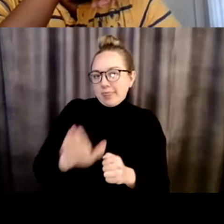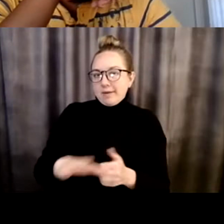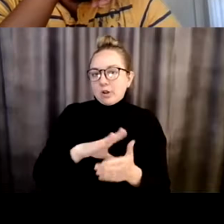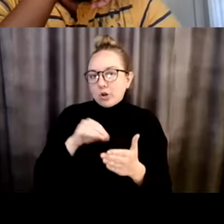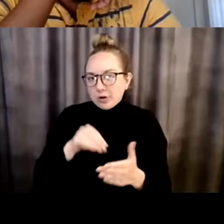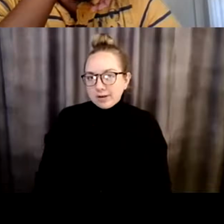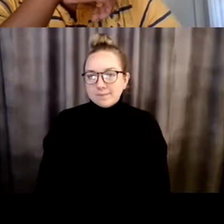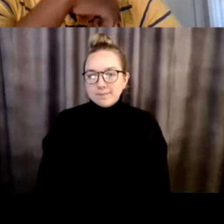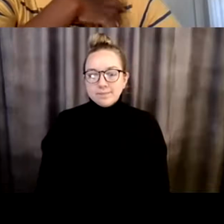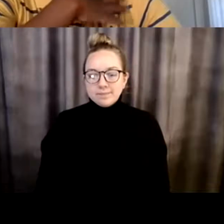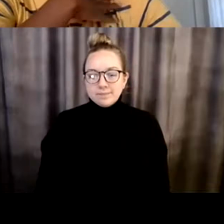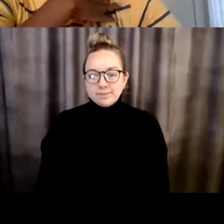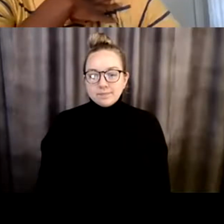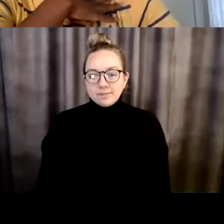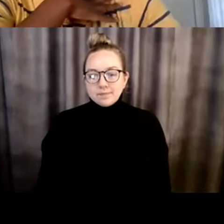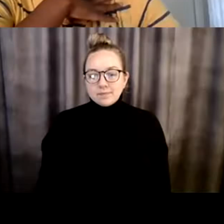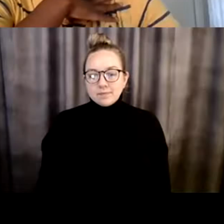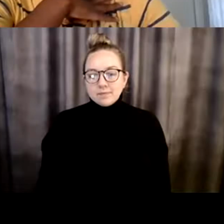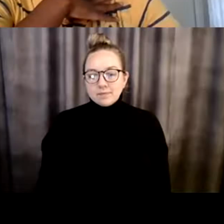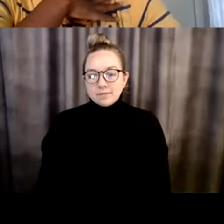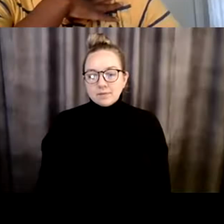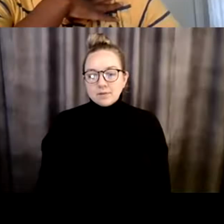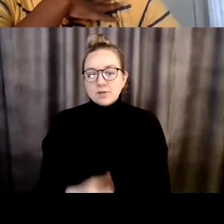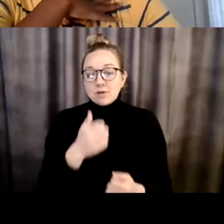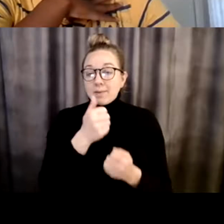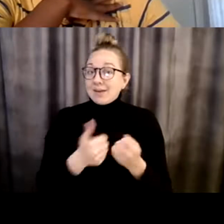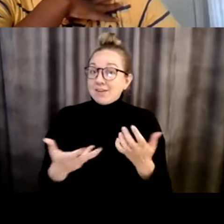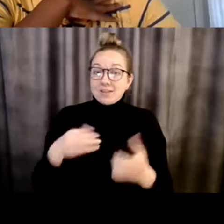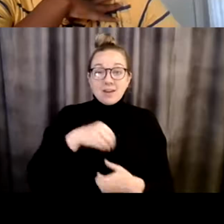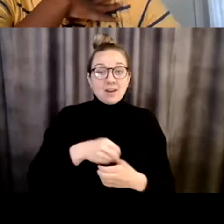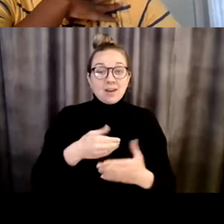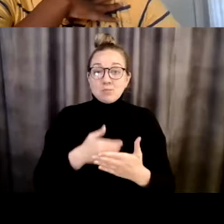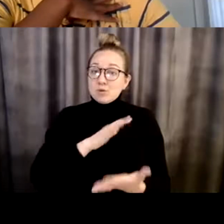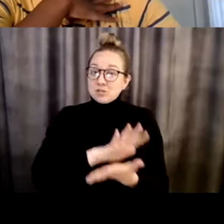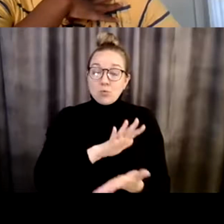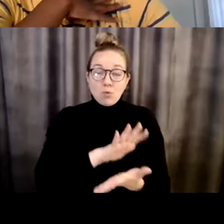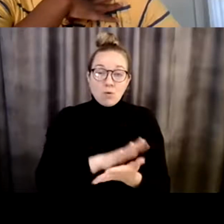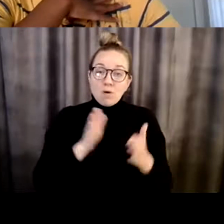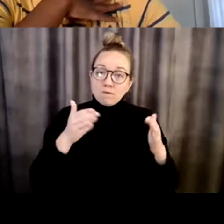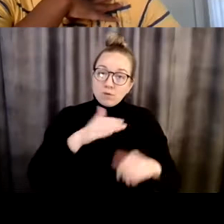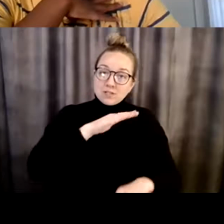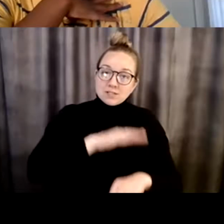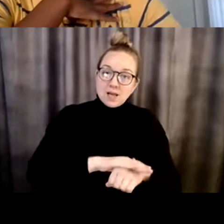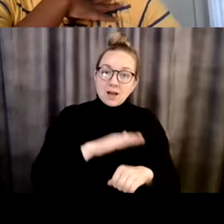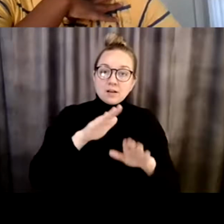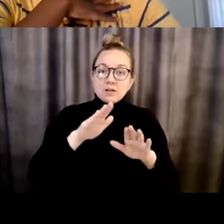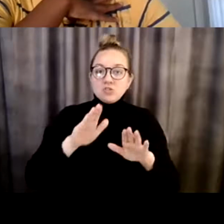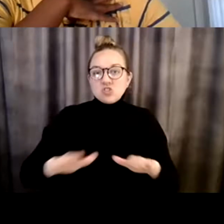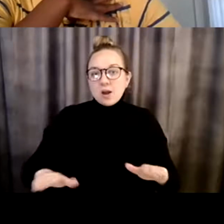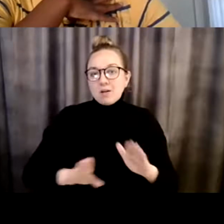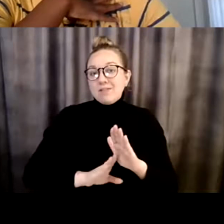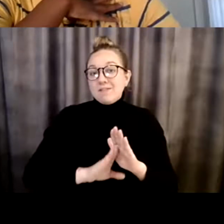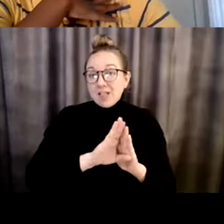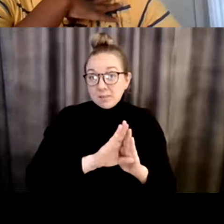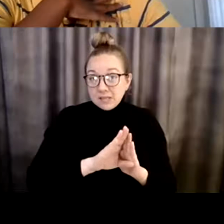for us in preschool is about child development and meeting the kids where they are, that play-based learning,